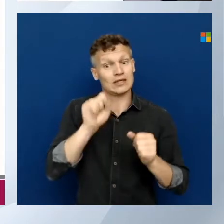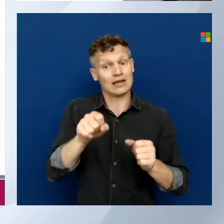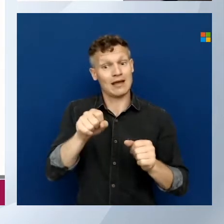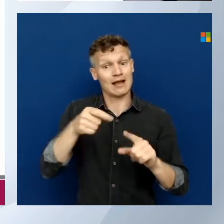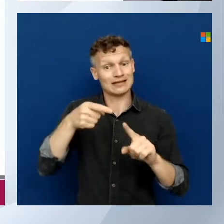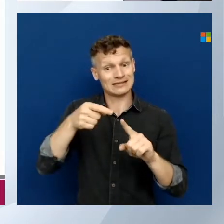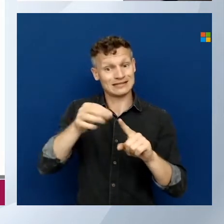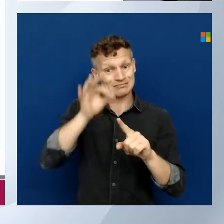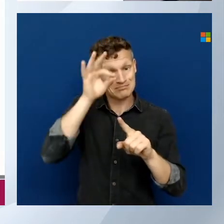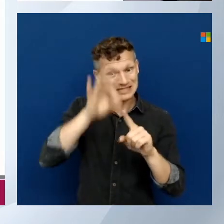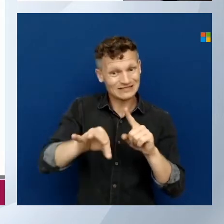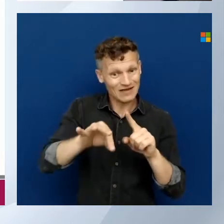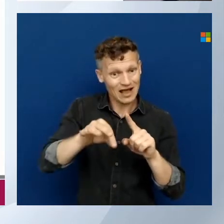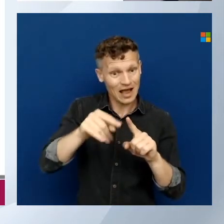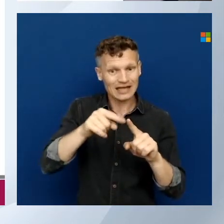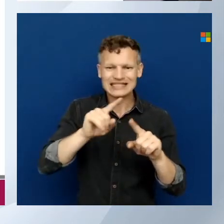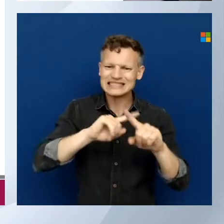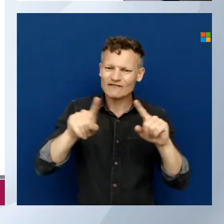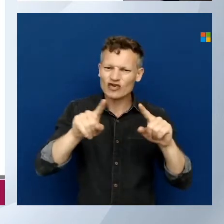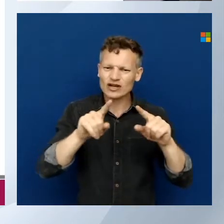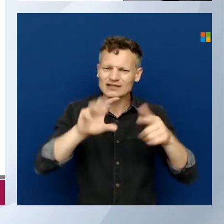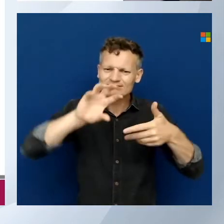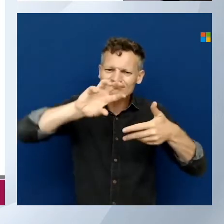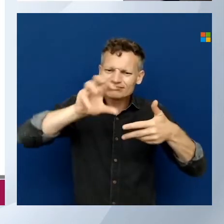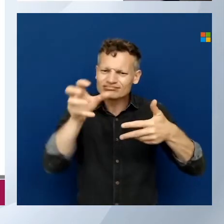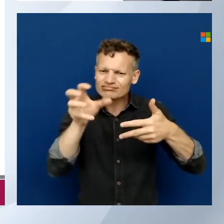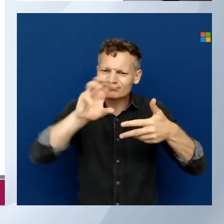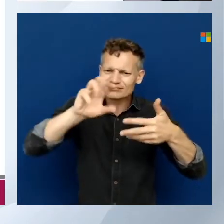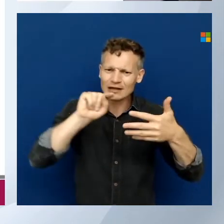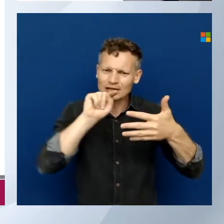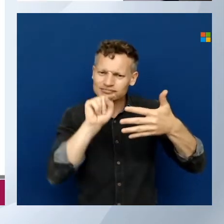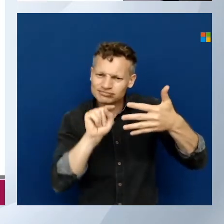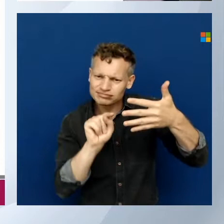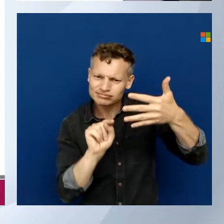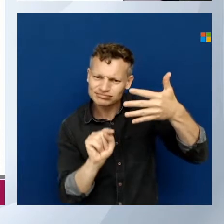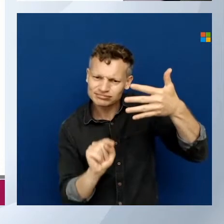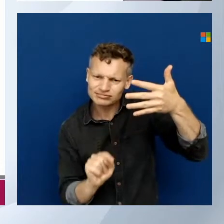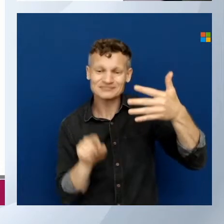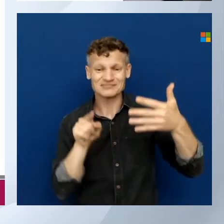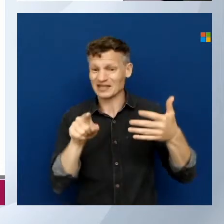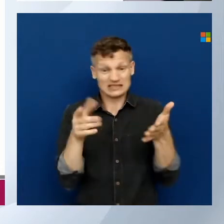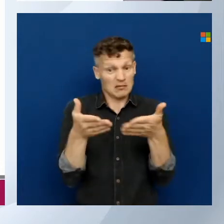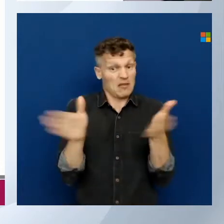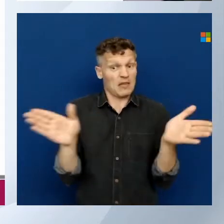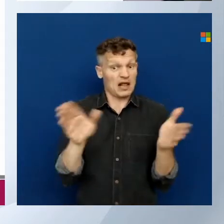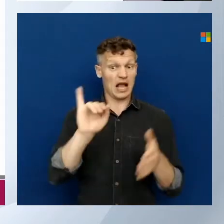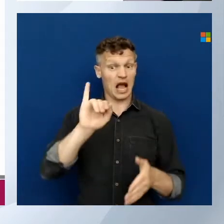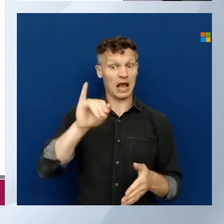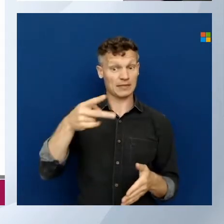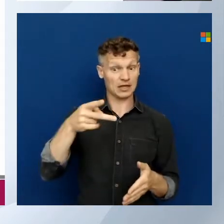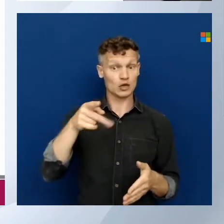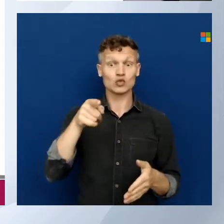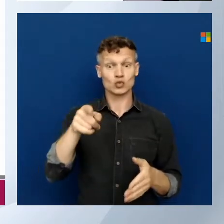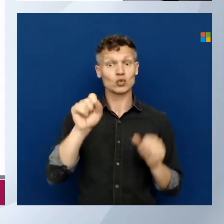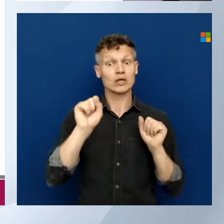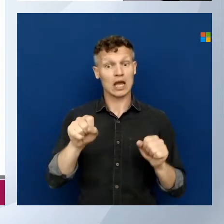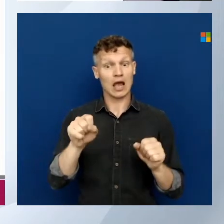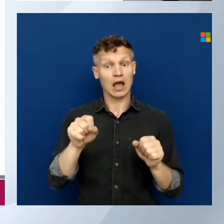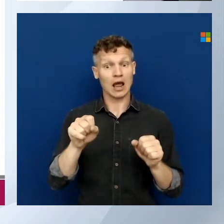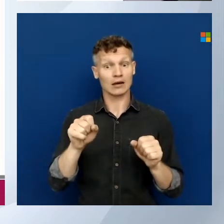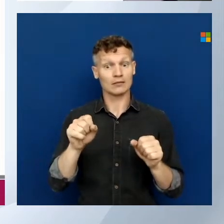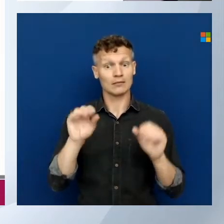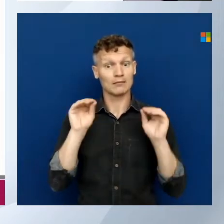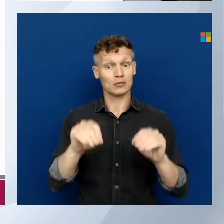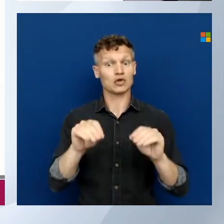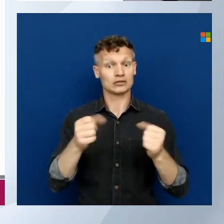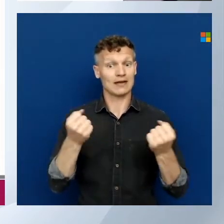It's a public IP address that is an object on its own that you can perform actions on. Same with the security groups.